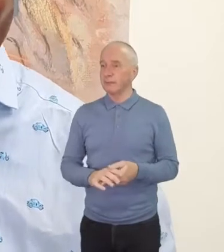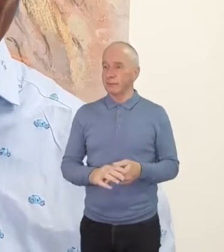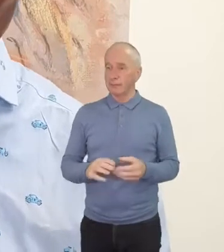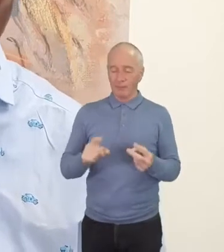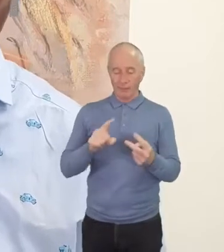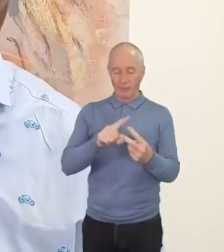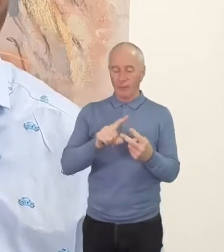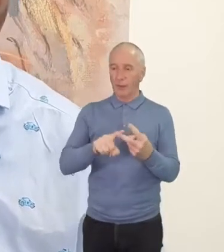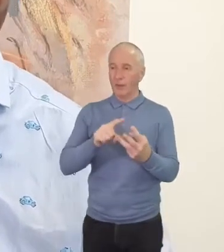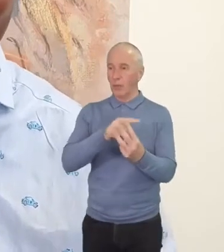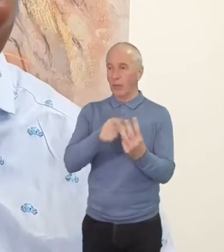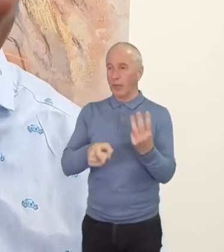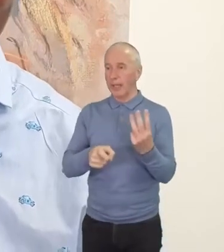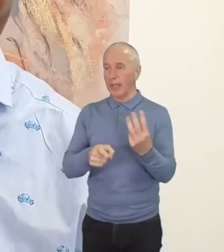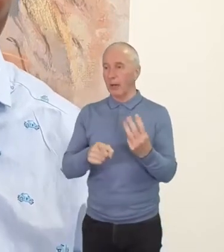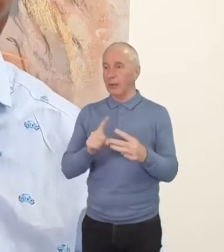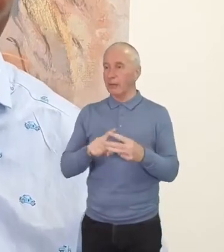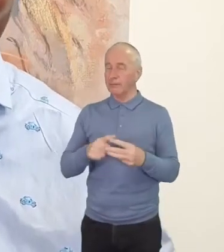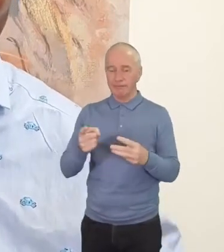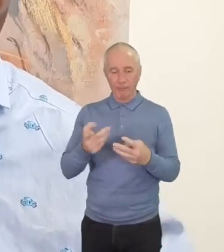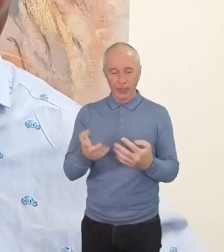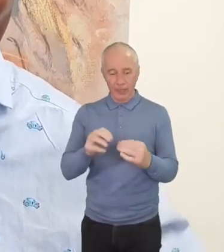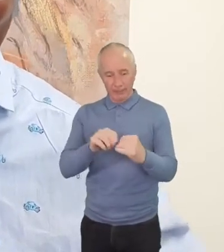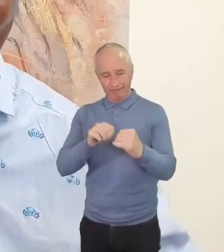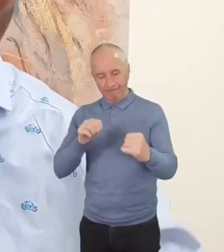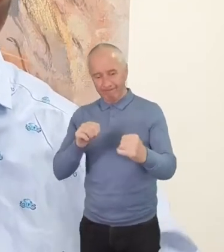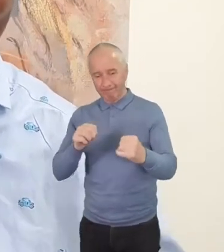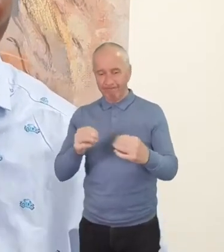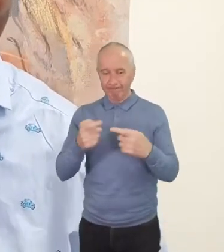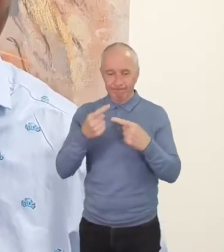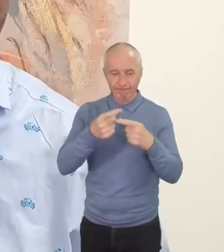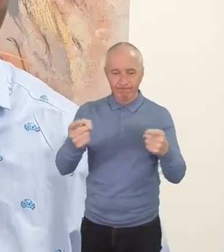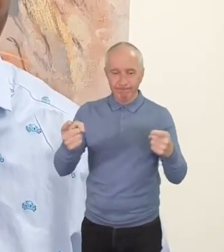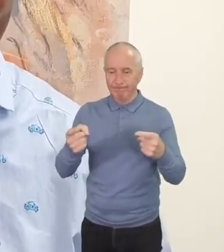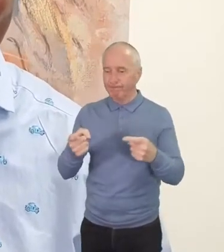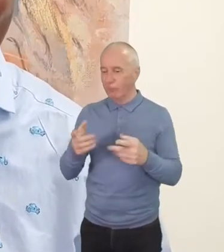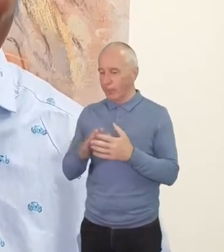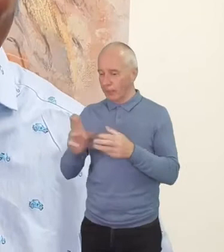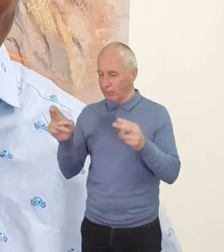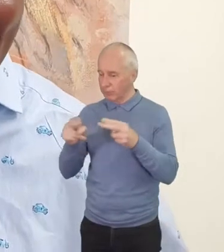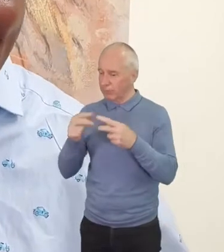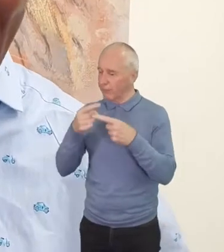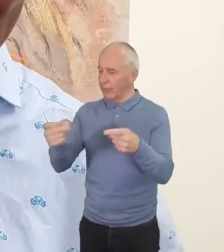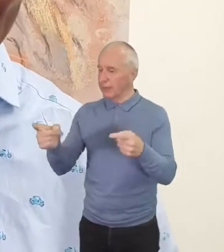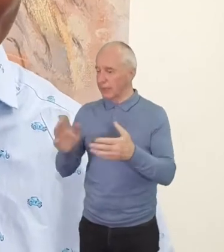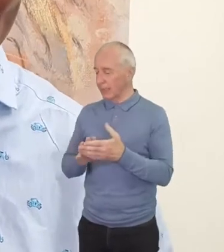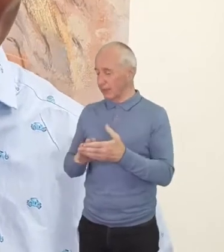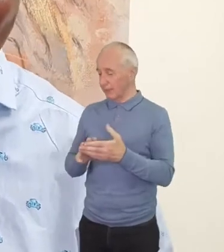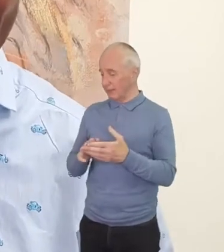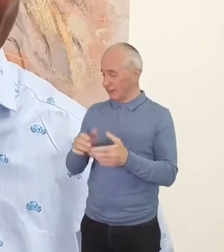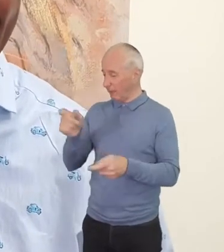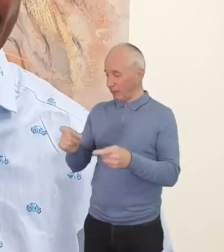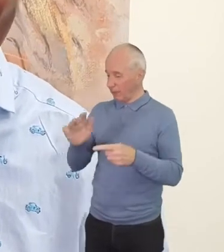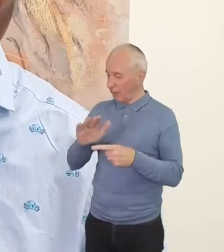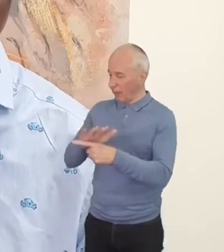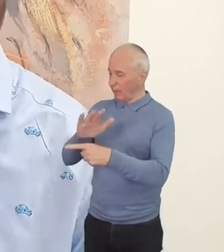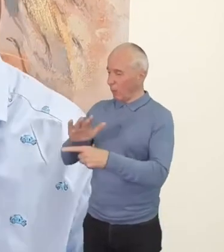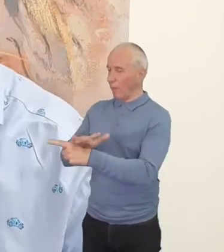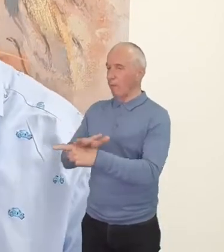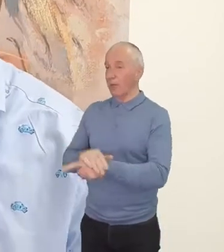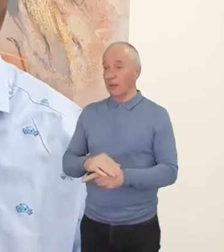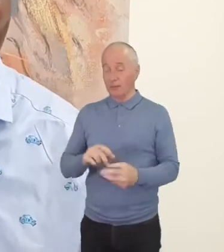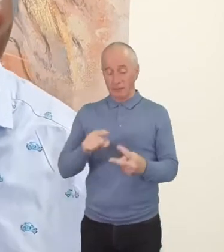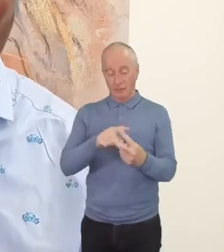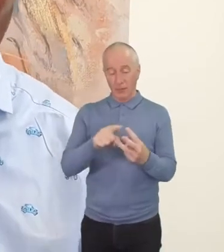in the least evangelized, most marginalized, and people on the move context. We're going to ask God for three things: